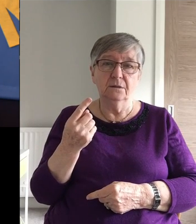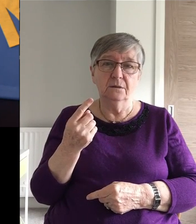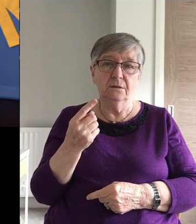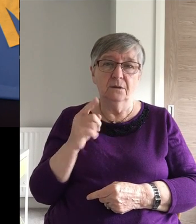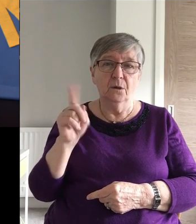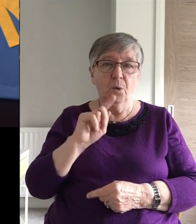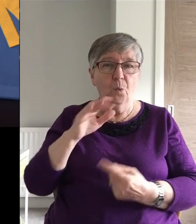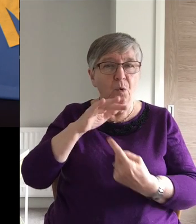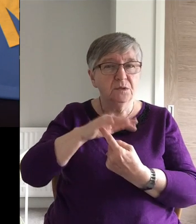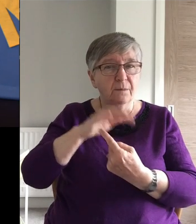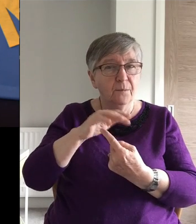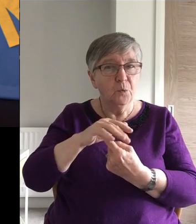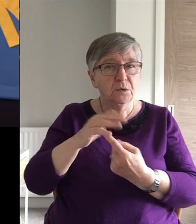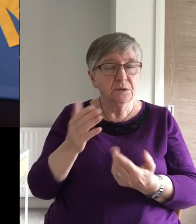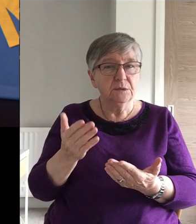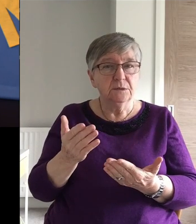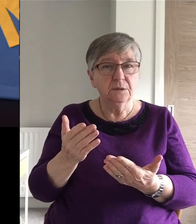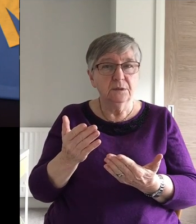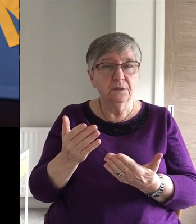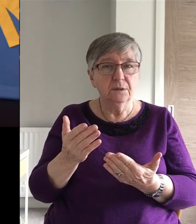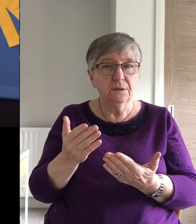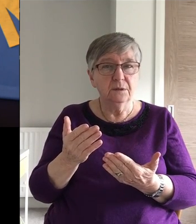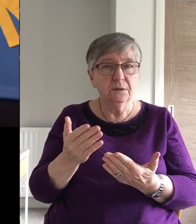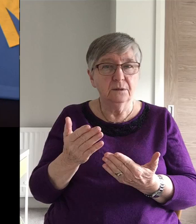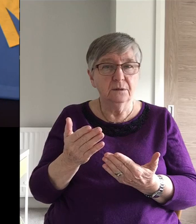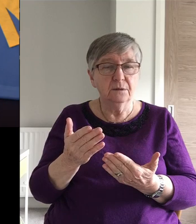what really counts.